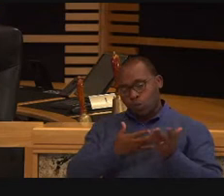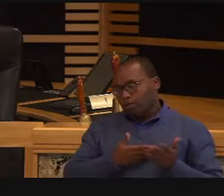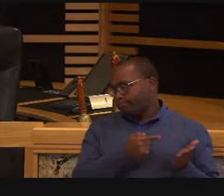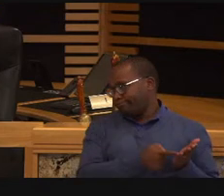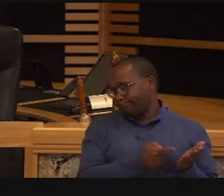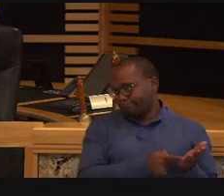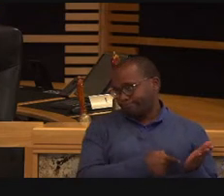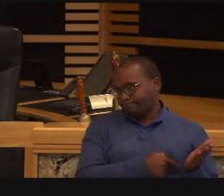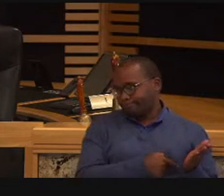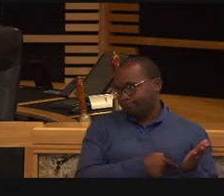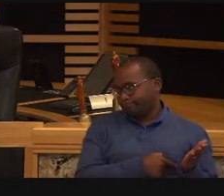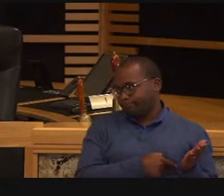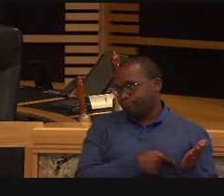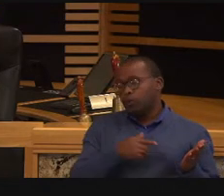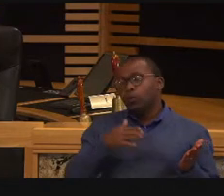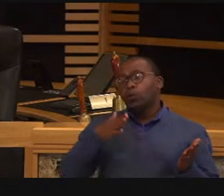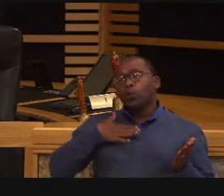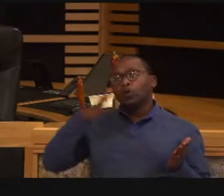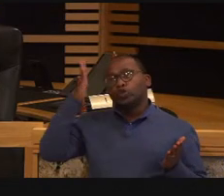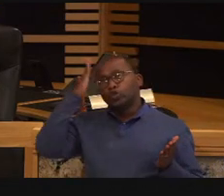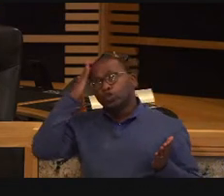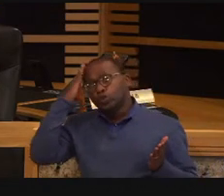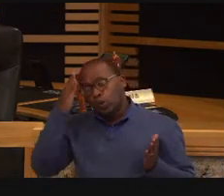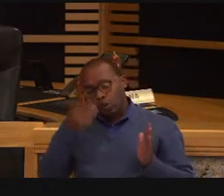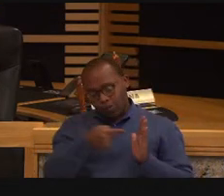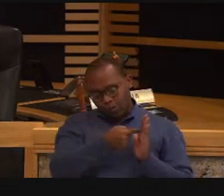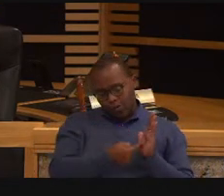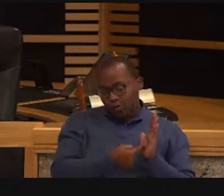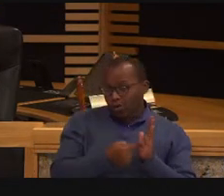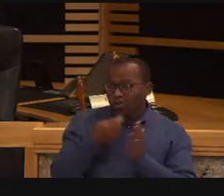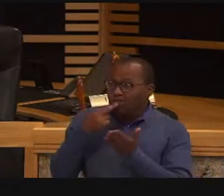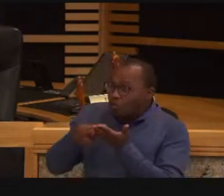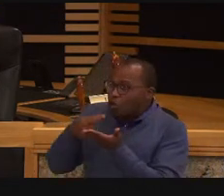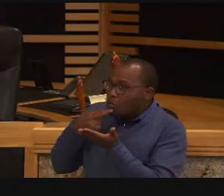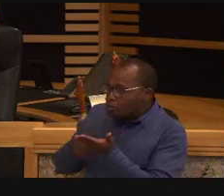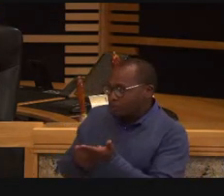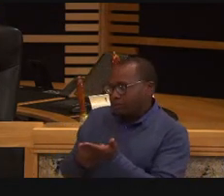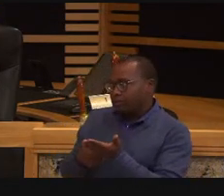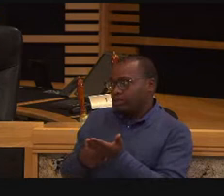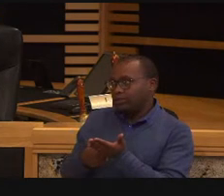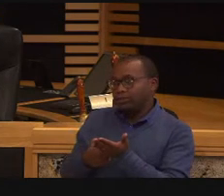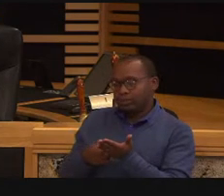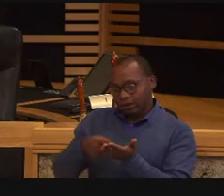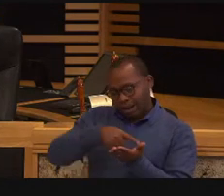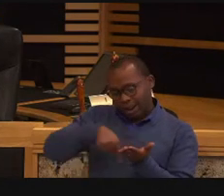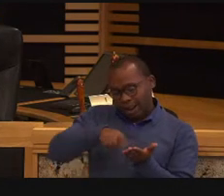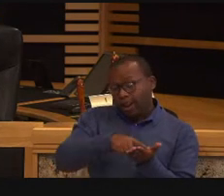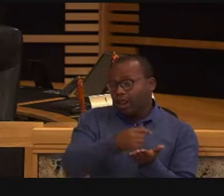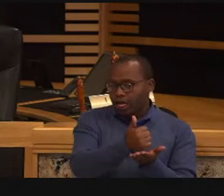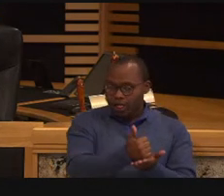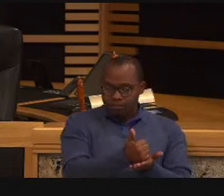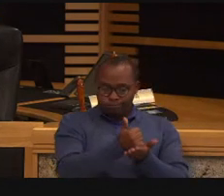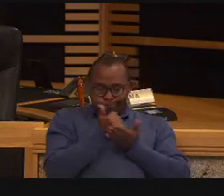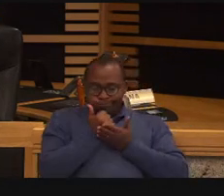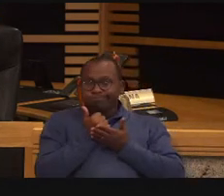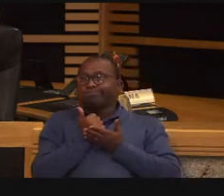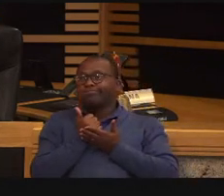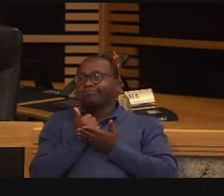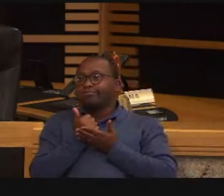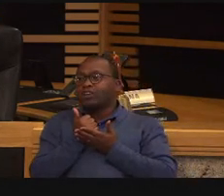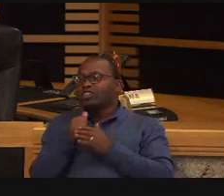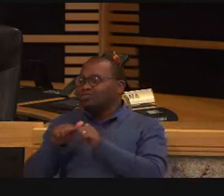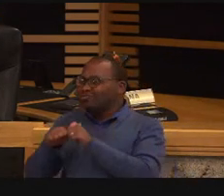that its findings and recommendations will assist the department to address